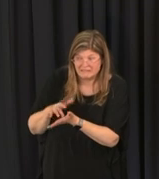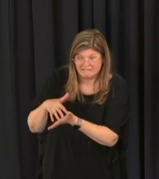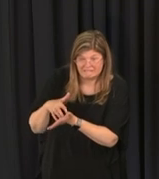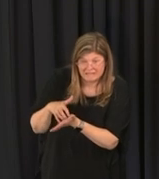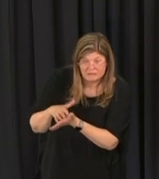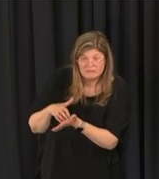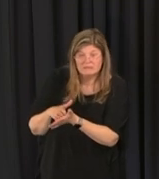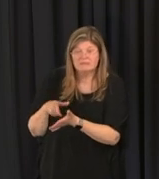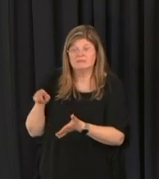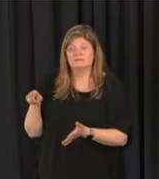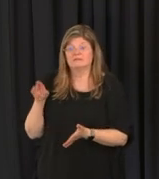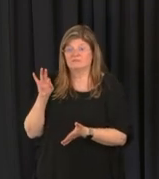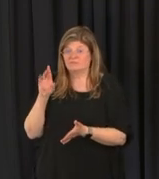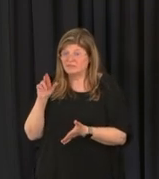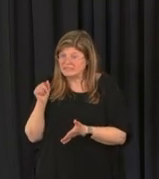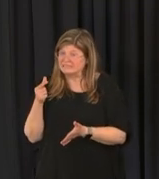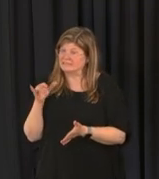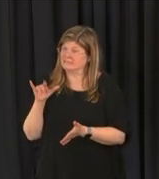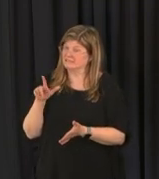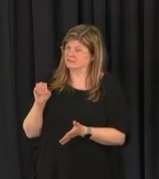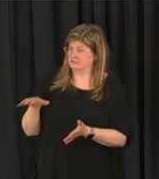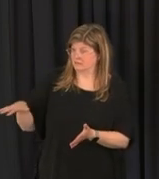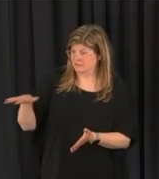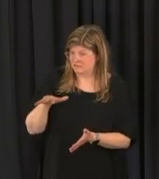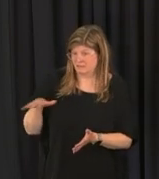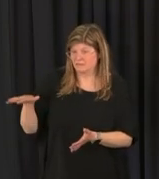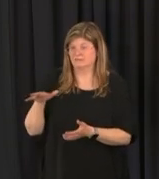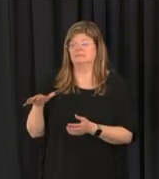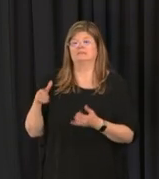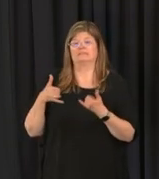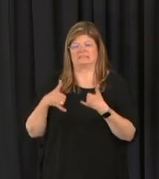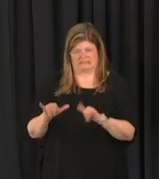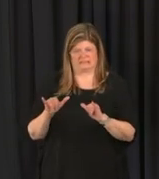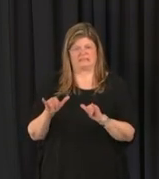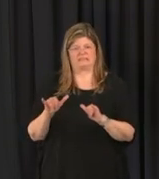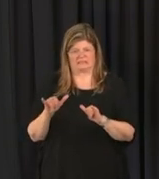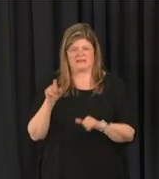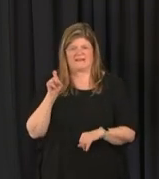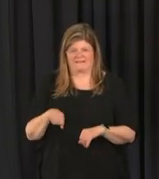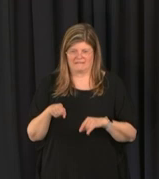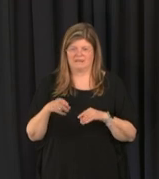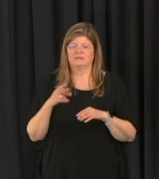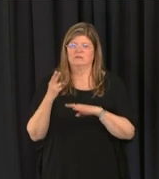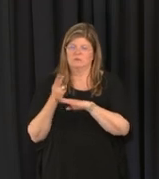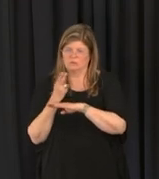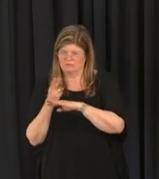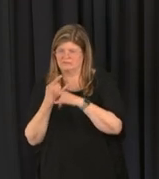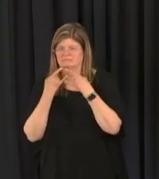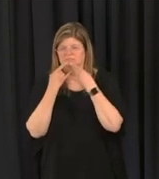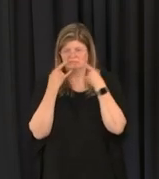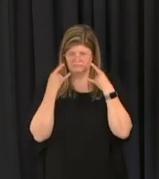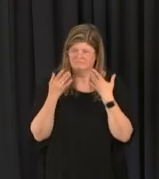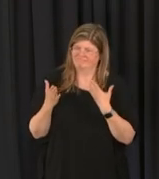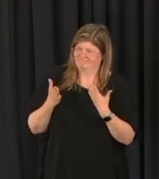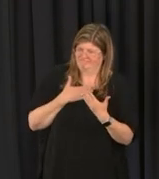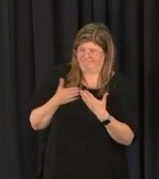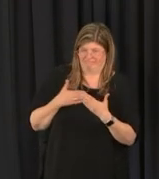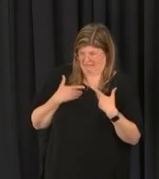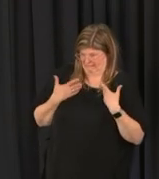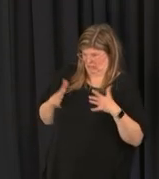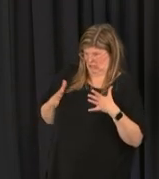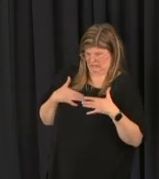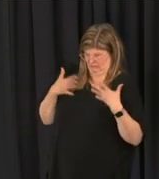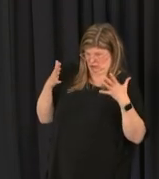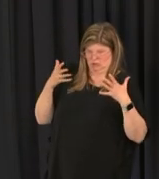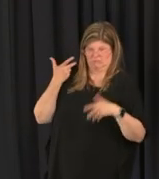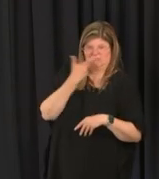have special health care needs. Everyone in that environment should wear masks, even the fully vaccinated person.